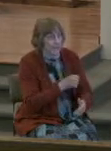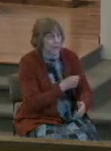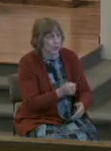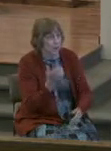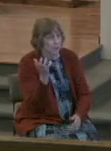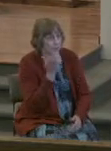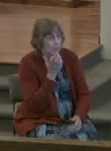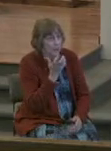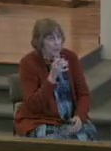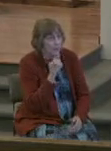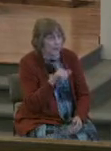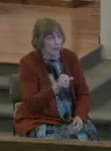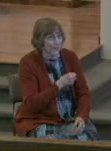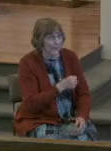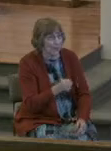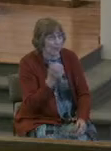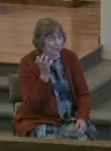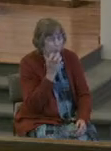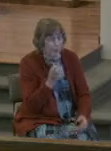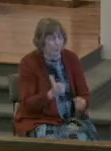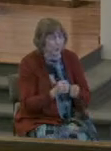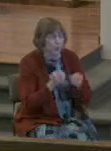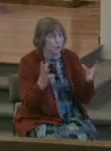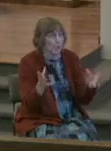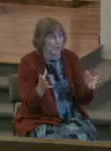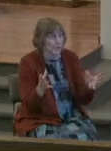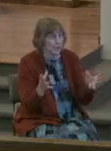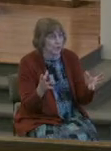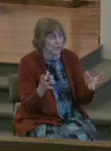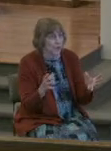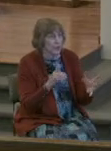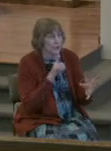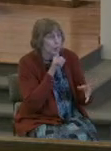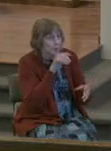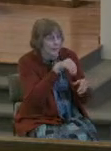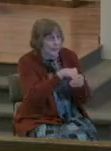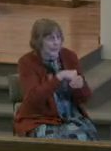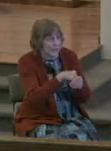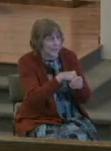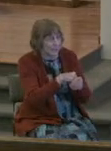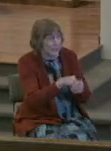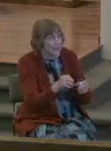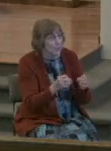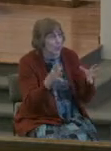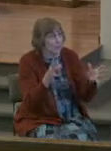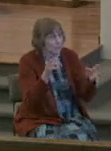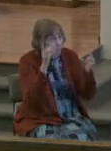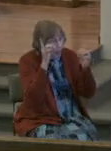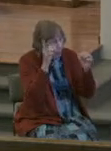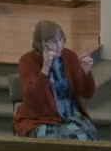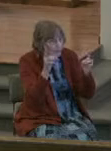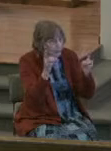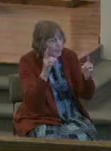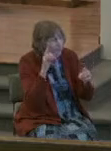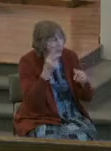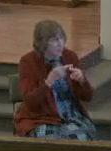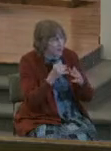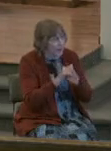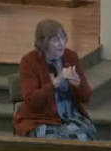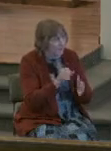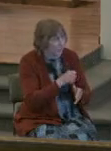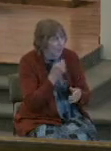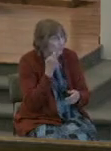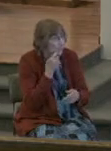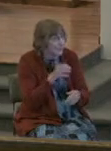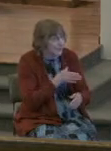there has got so many truths and so many doctrines to think about.